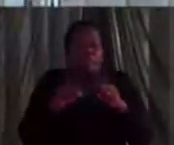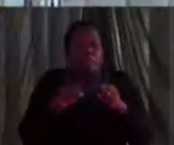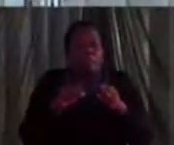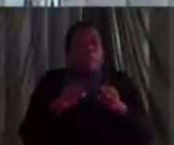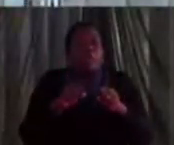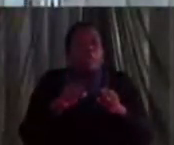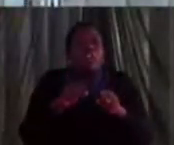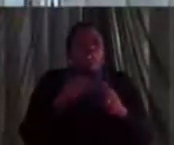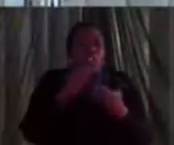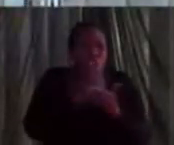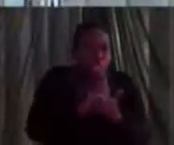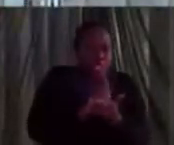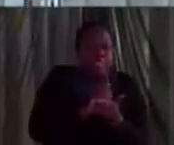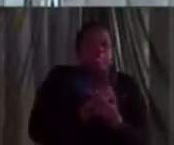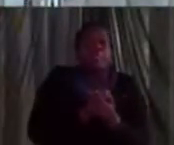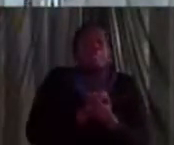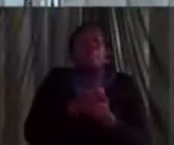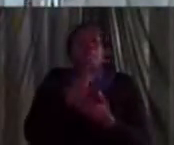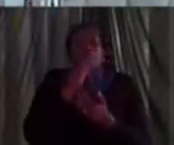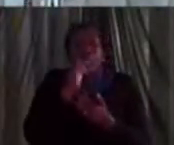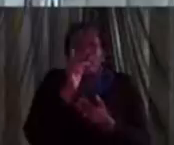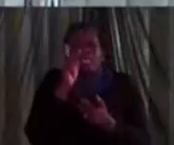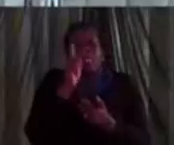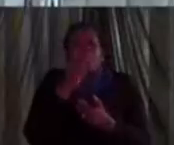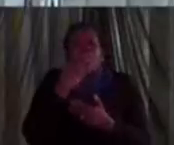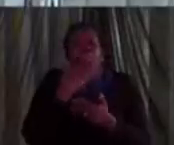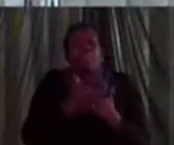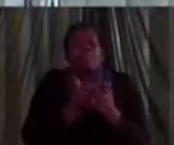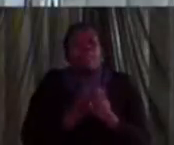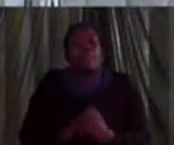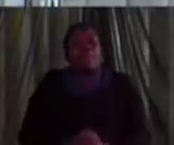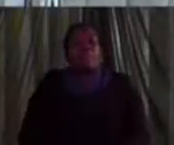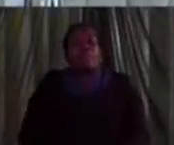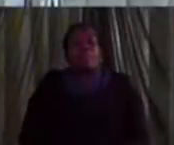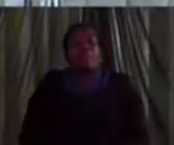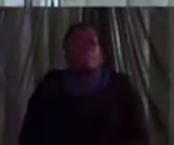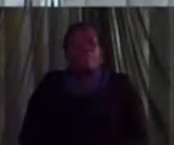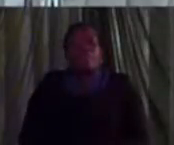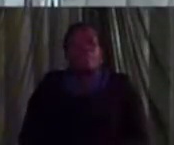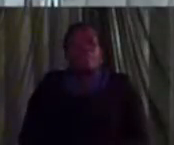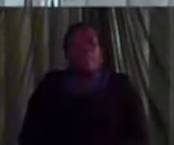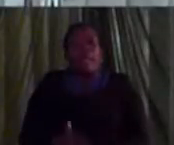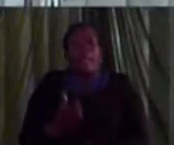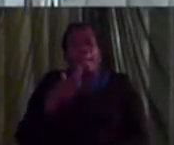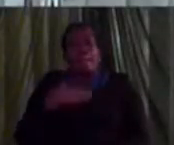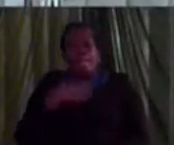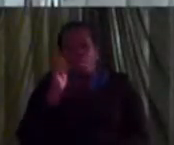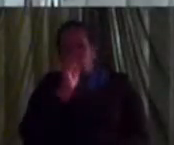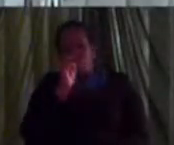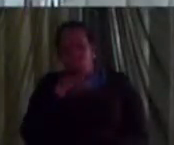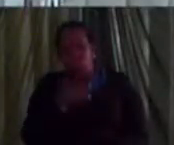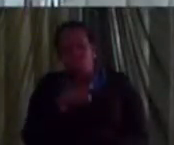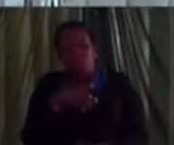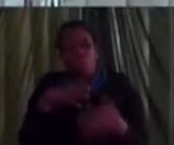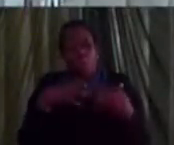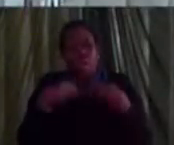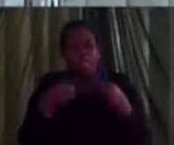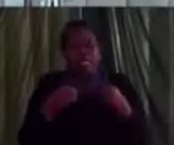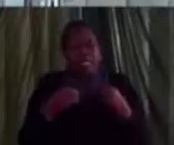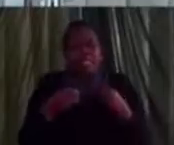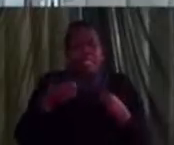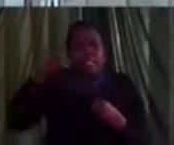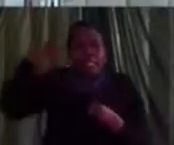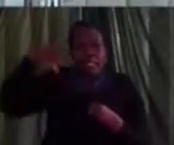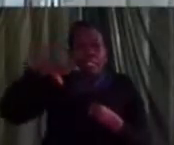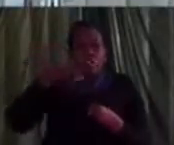audit. True. Thank you. Yes. I looked at your wealth declarations. You are required to submit 3, the